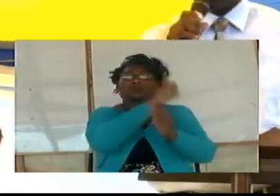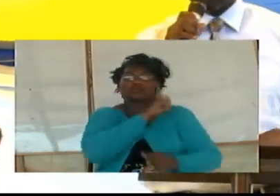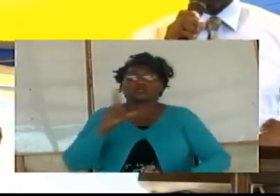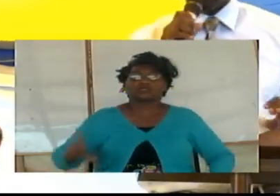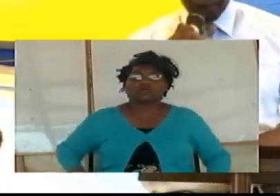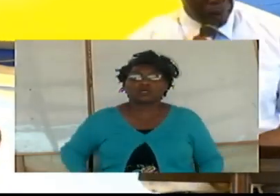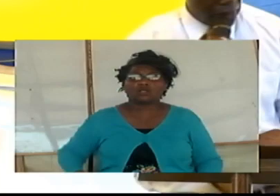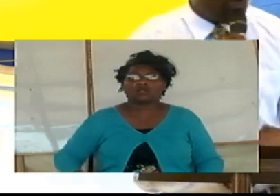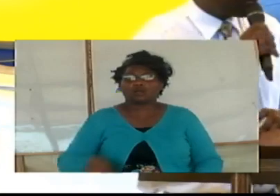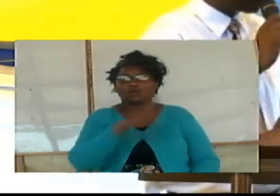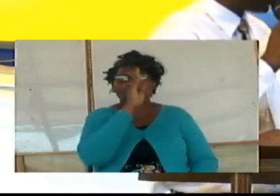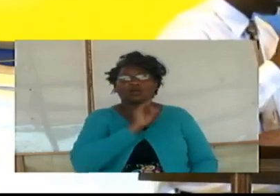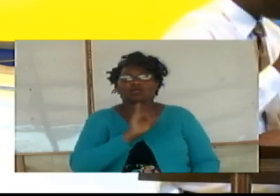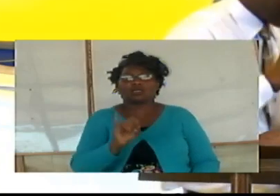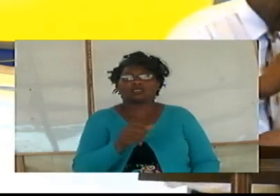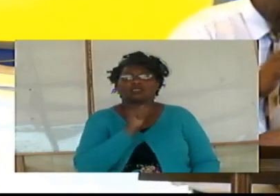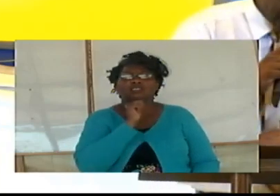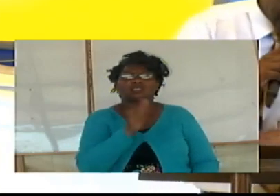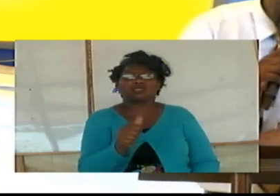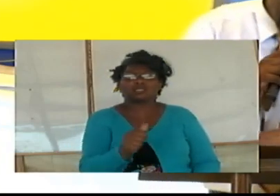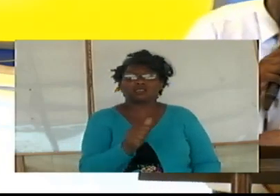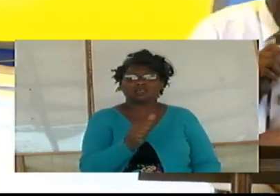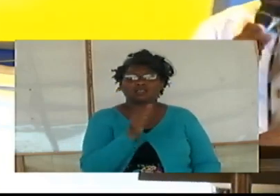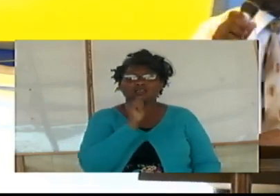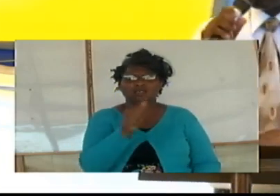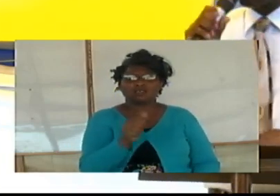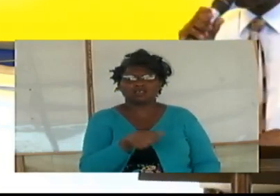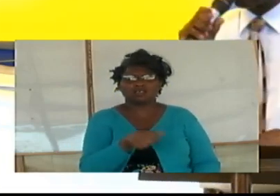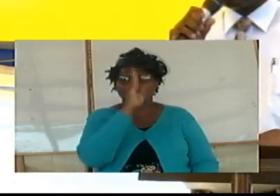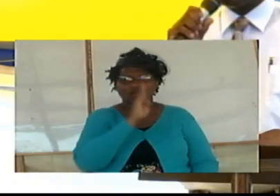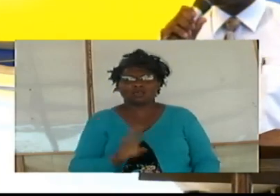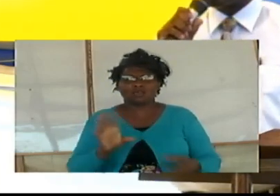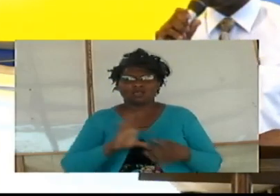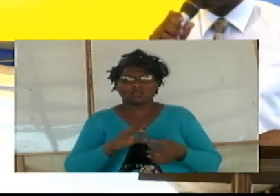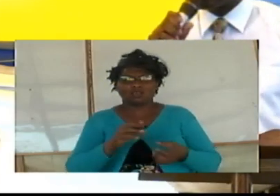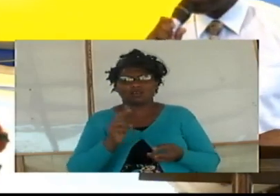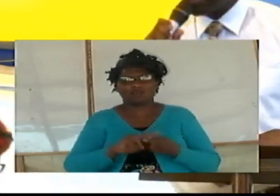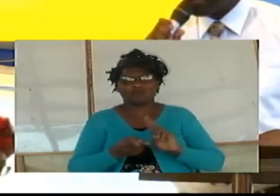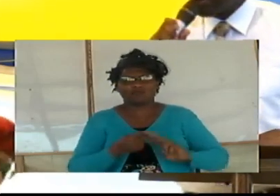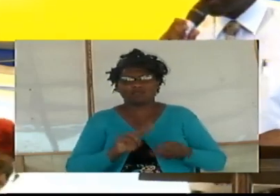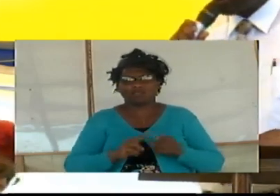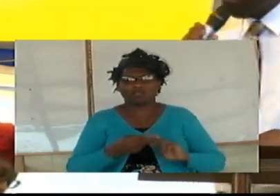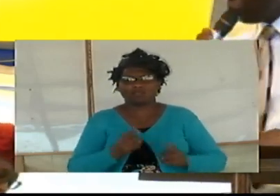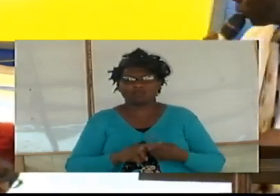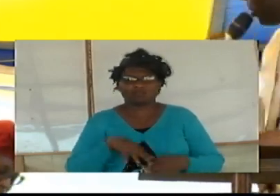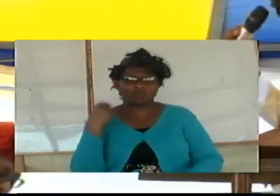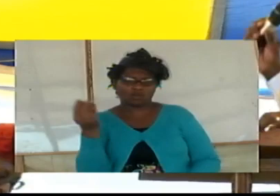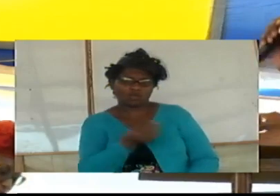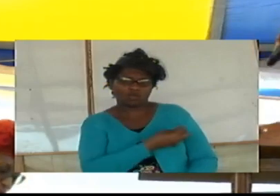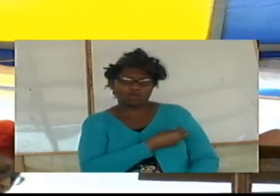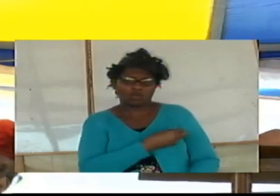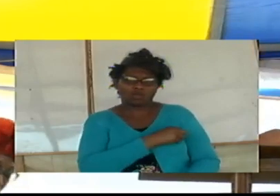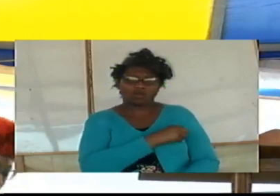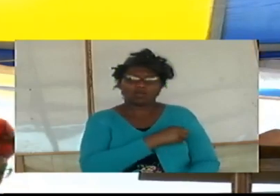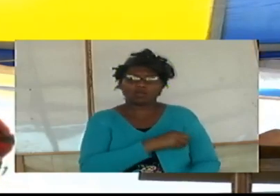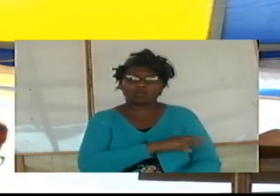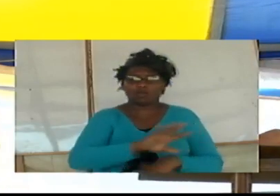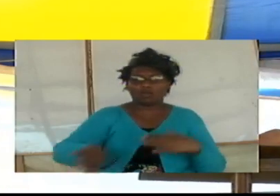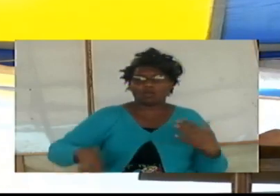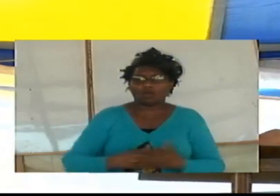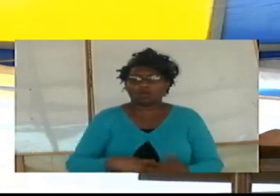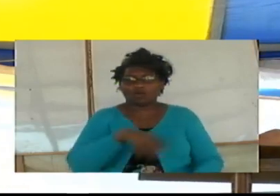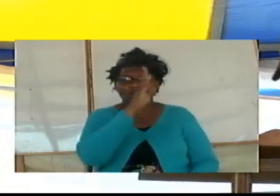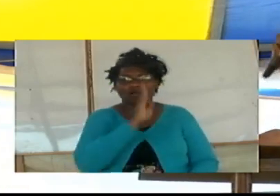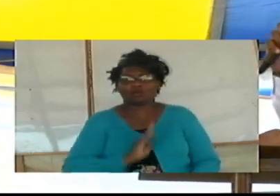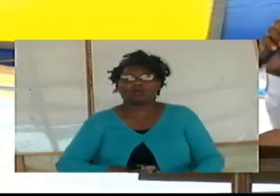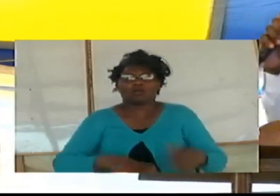is not a God of numbers. And all God requires is two. Is that what the scripture